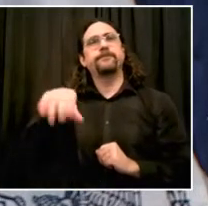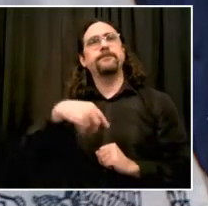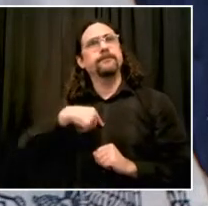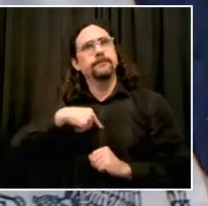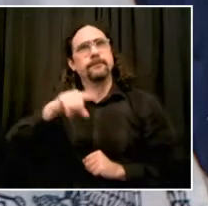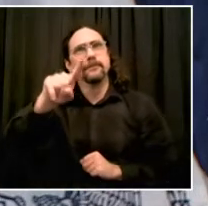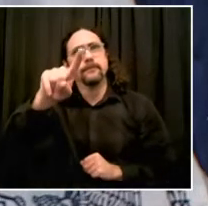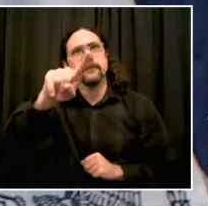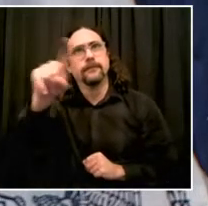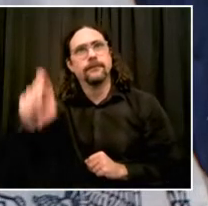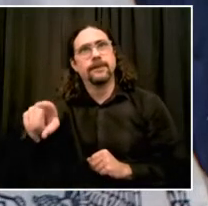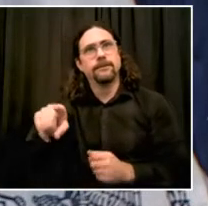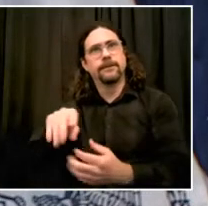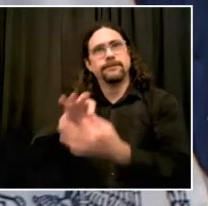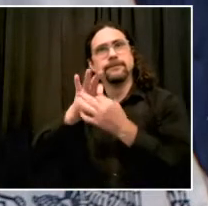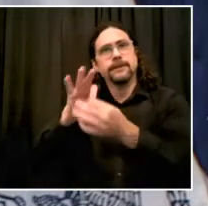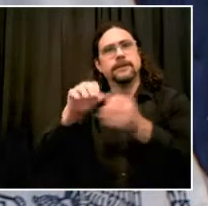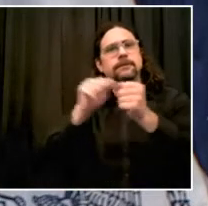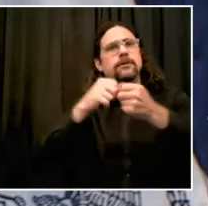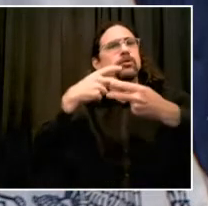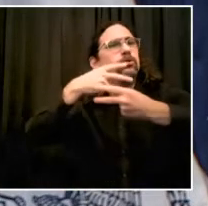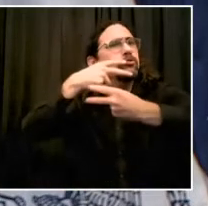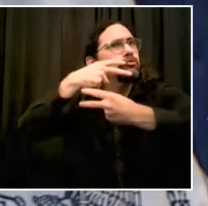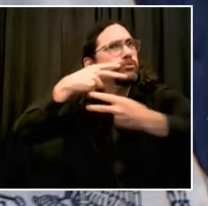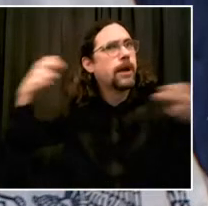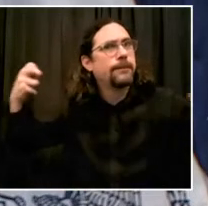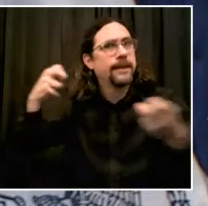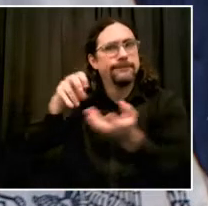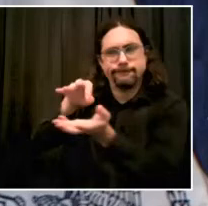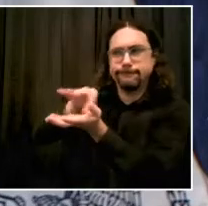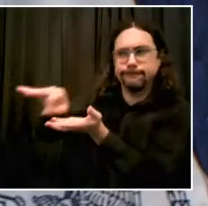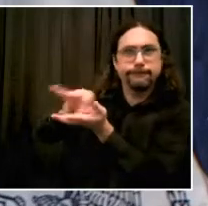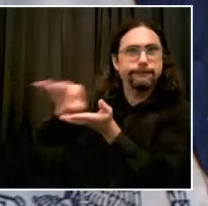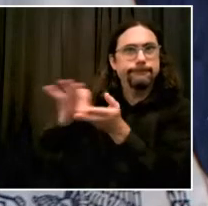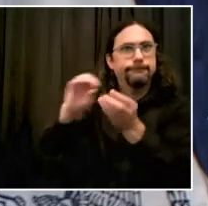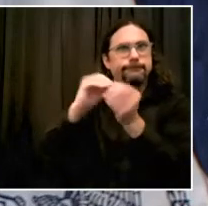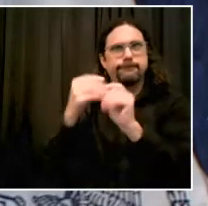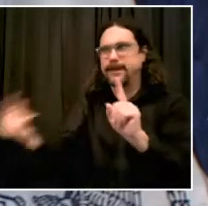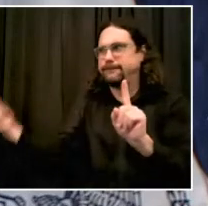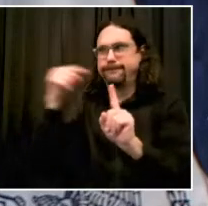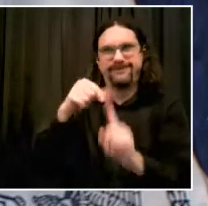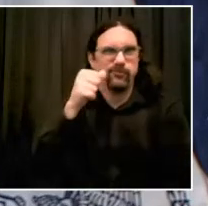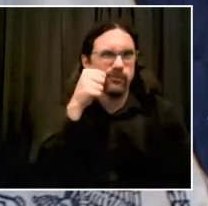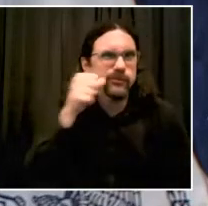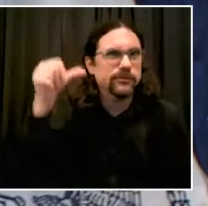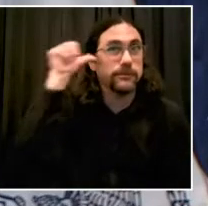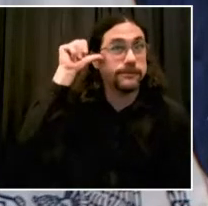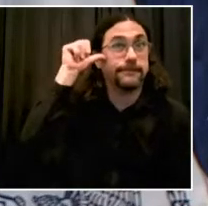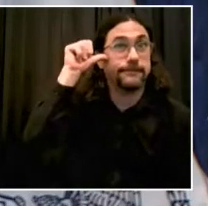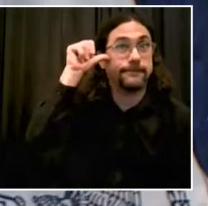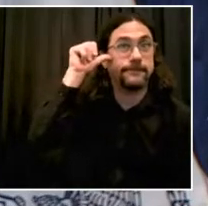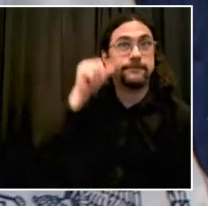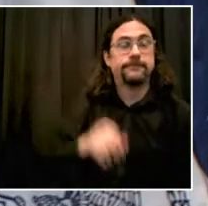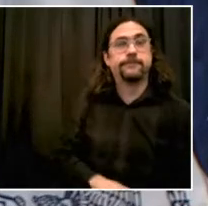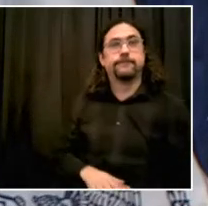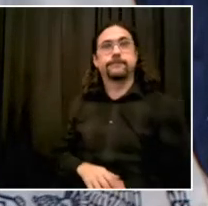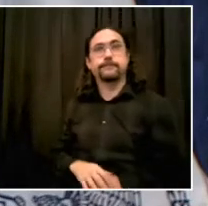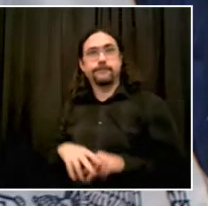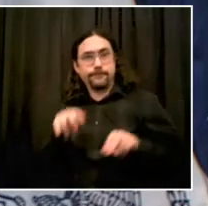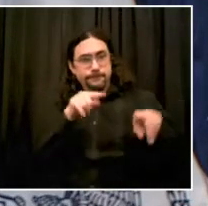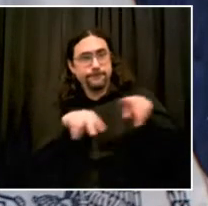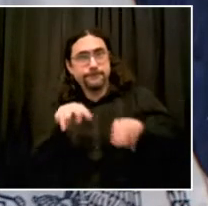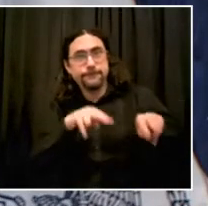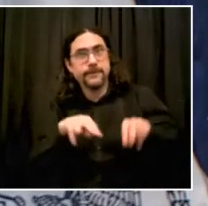in shootings and murders and that gun arrests are down, at what point do you think you need a different or perhaps more